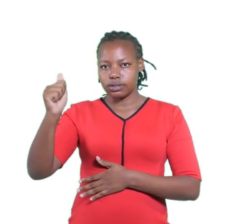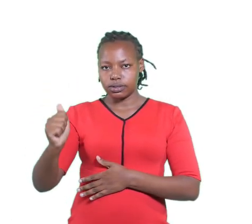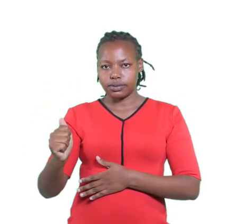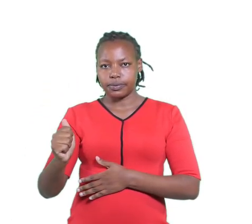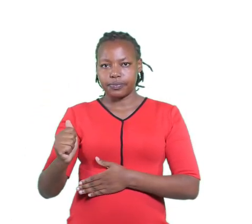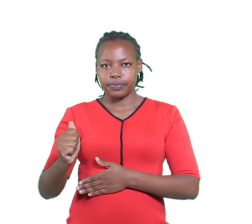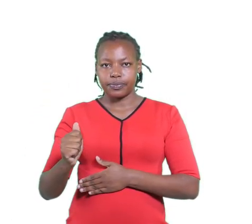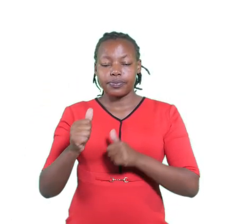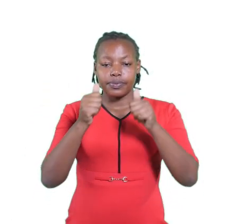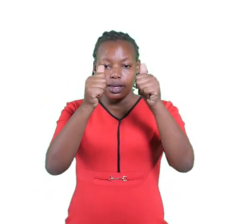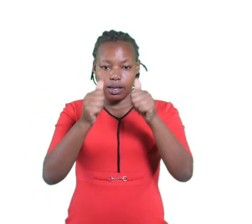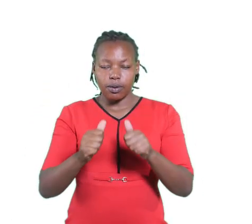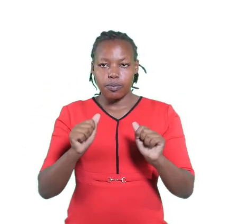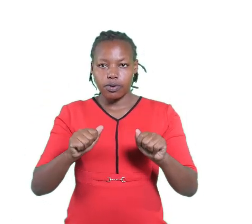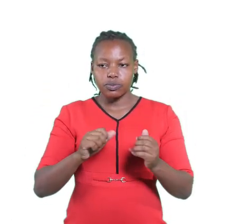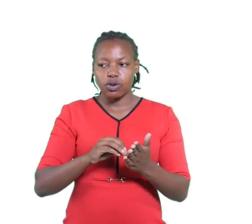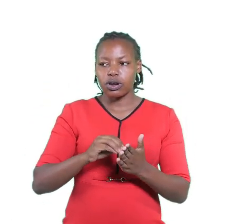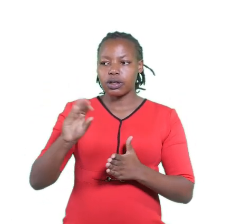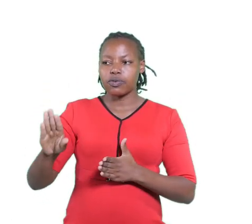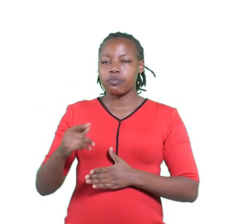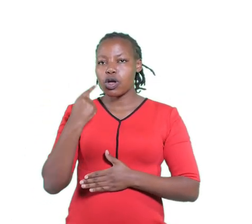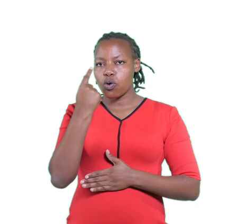visit